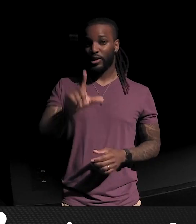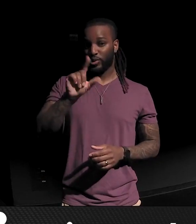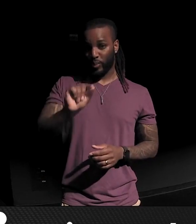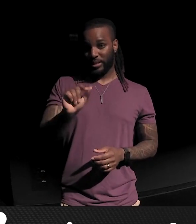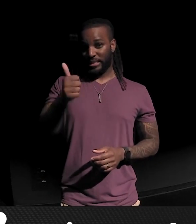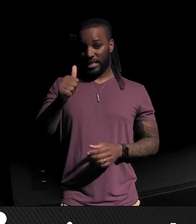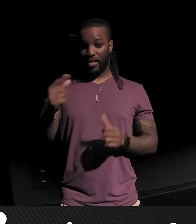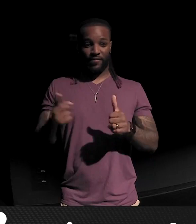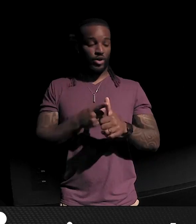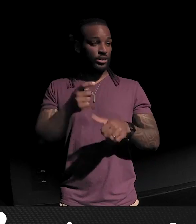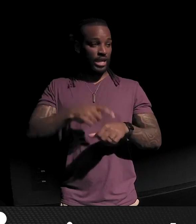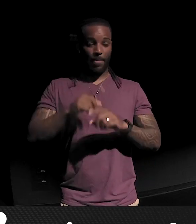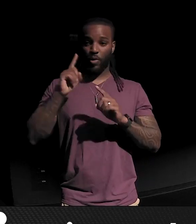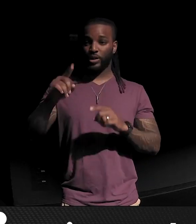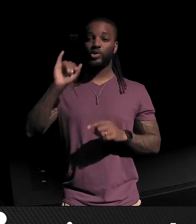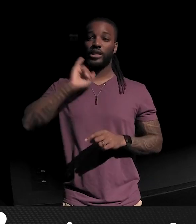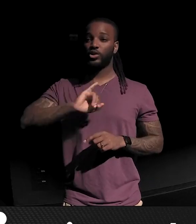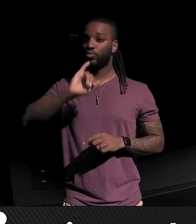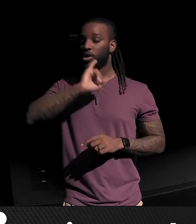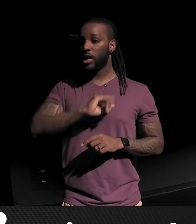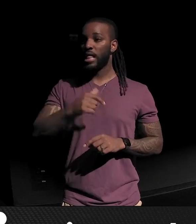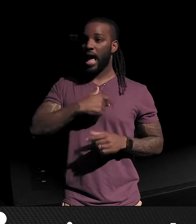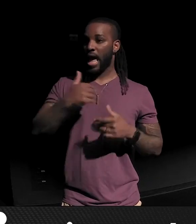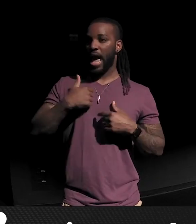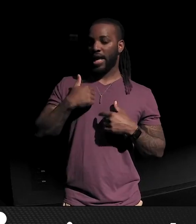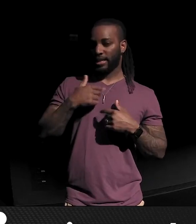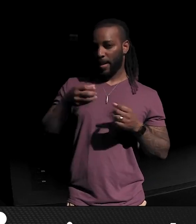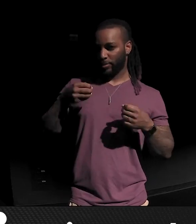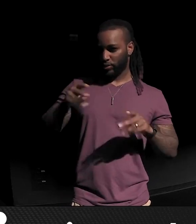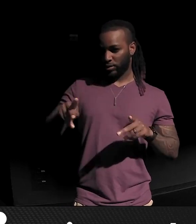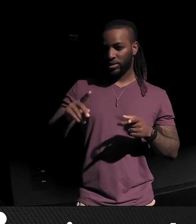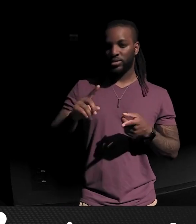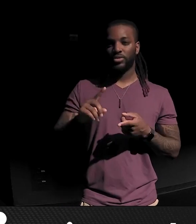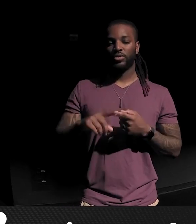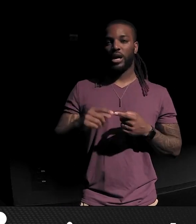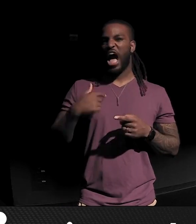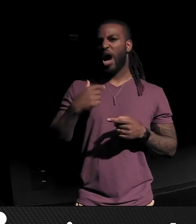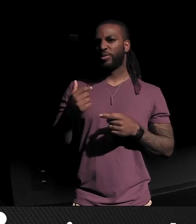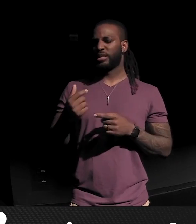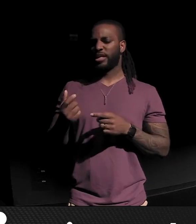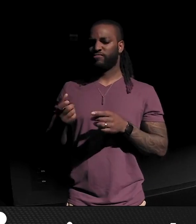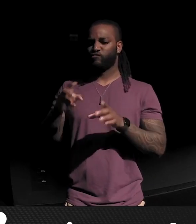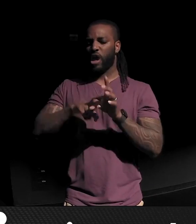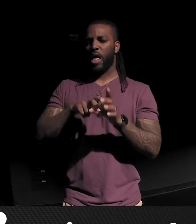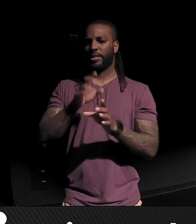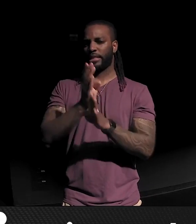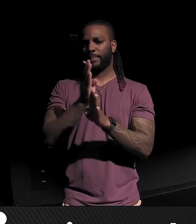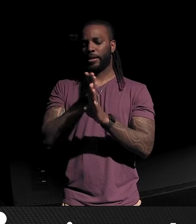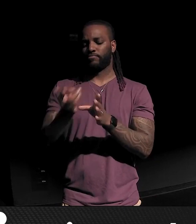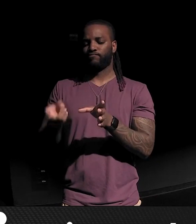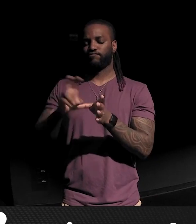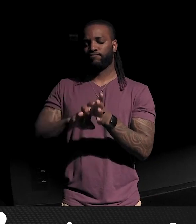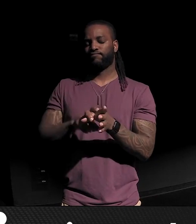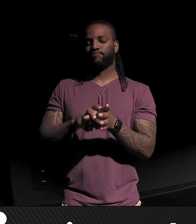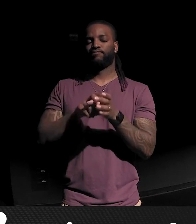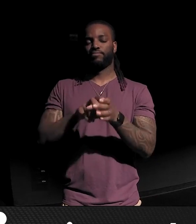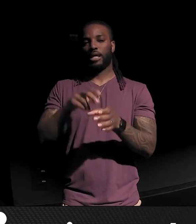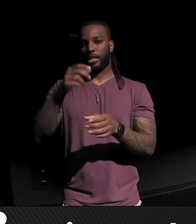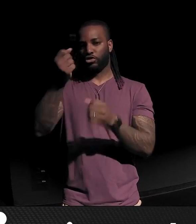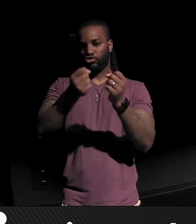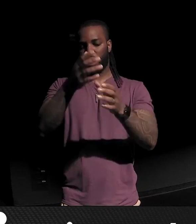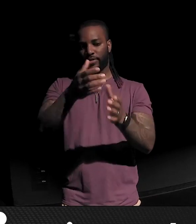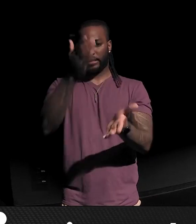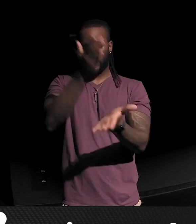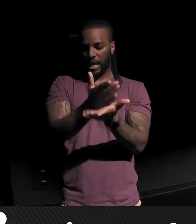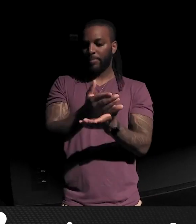I ever went to Israel, I had a chance to, I was like riding in this bus, and all of a sudden our guide stopped us and said, hey, we're gonna get out